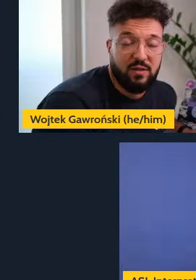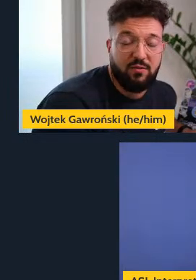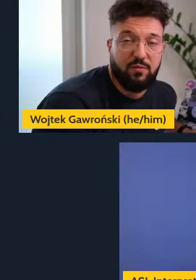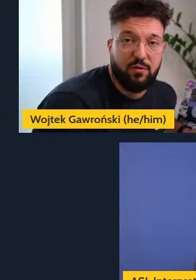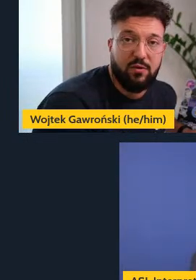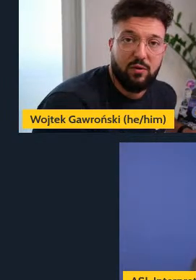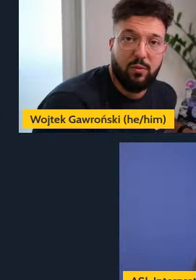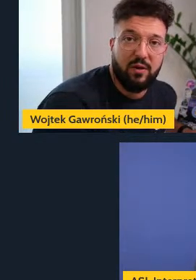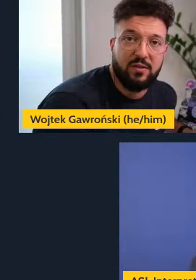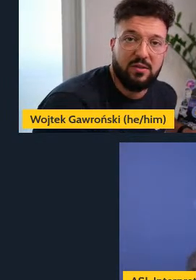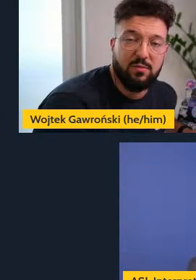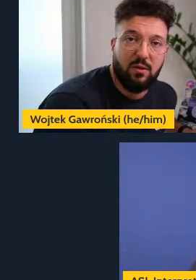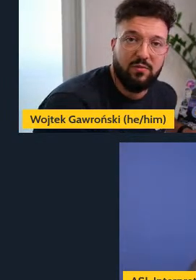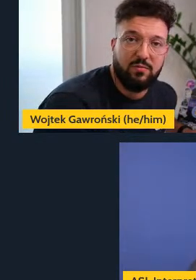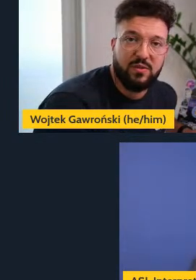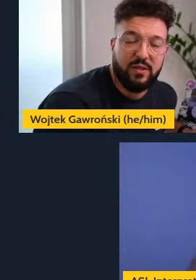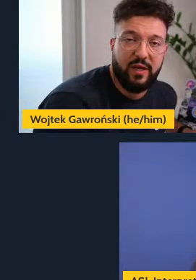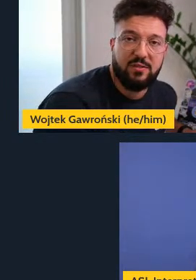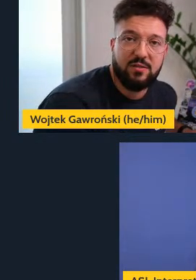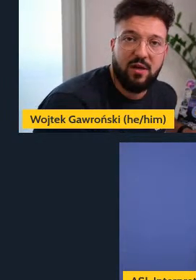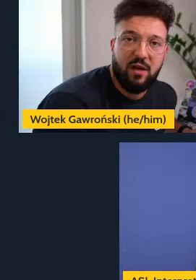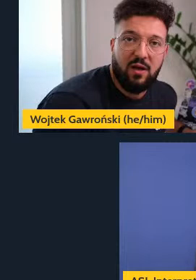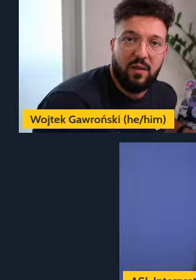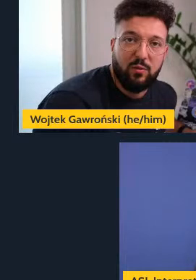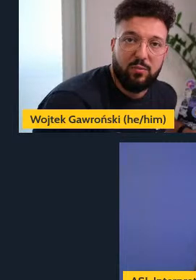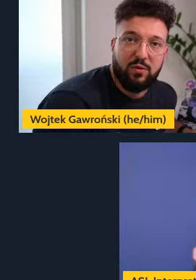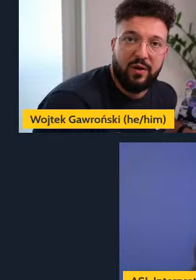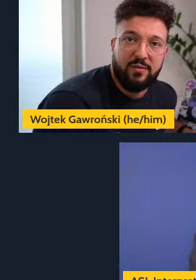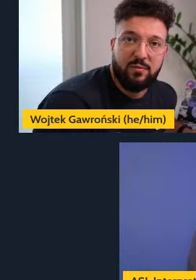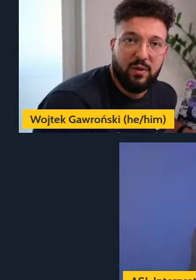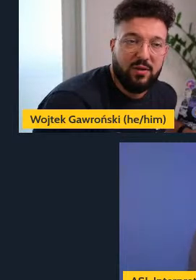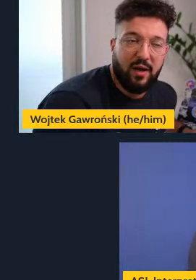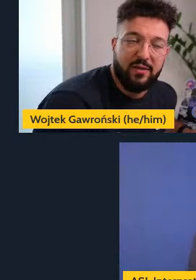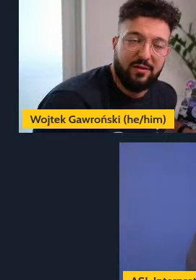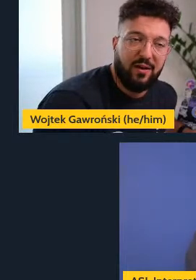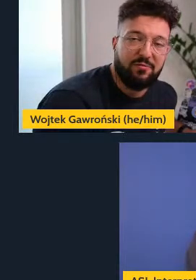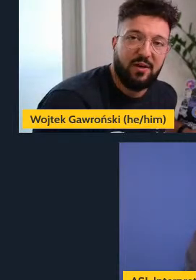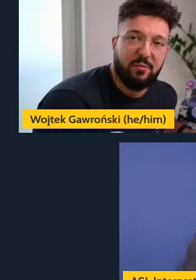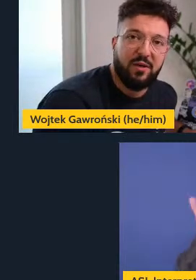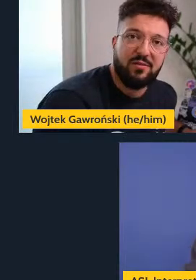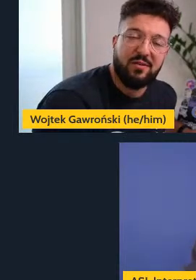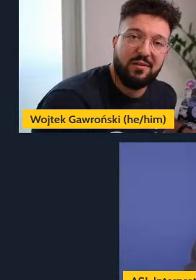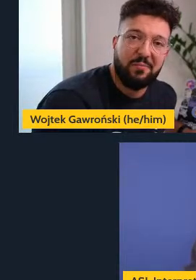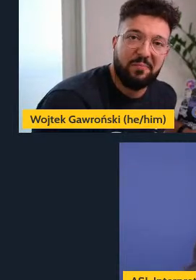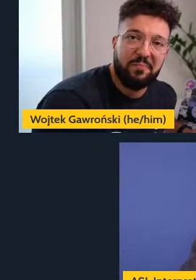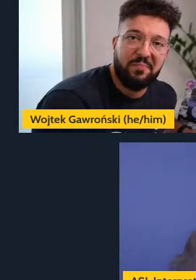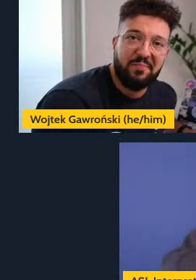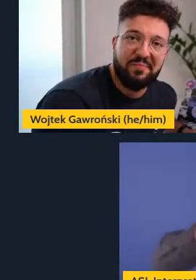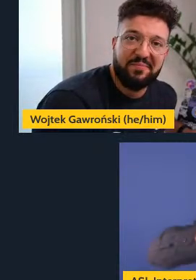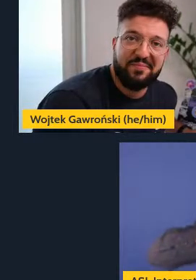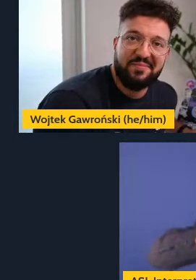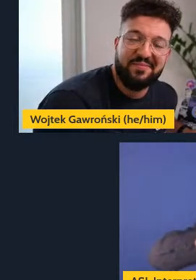and CDK for Kubernetes as well, CDKs. That would be great, but I didn't have time yet.